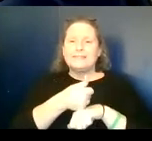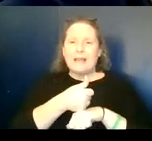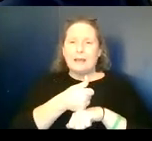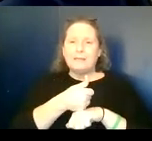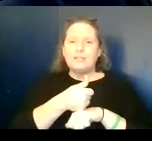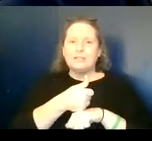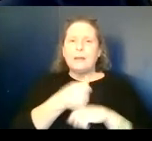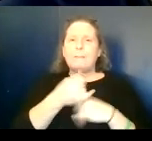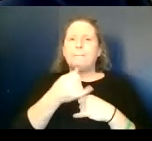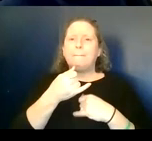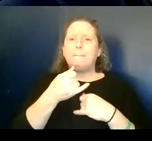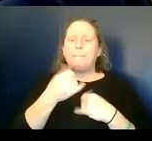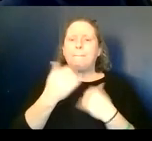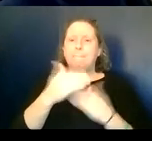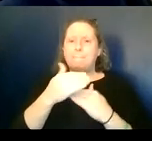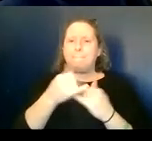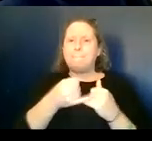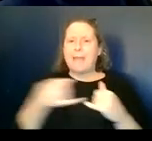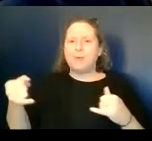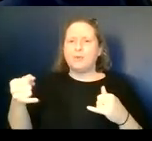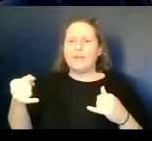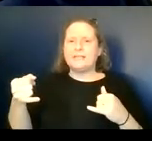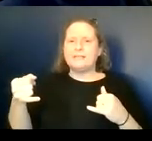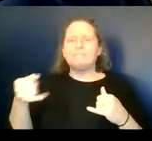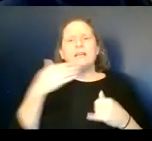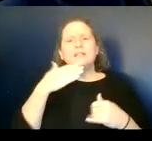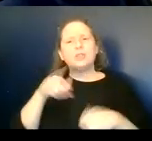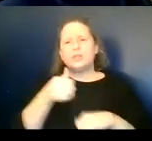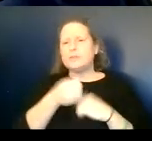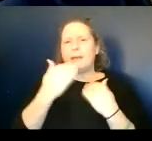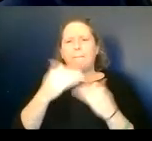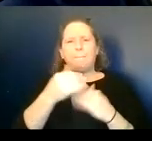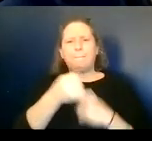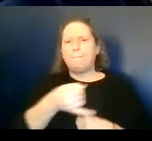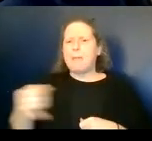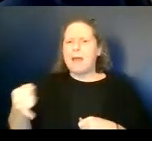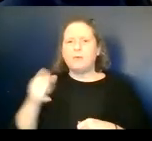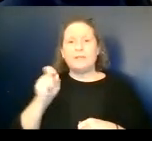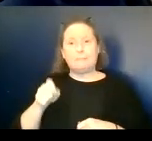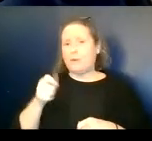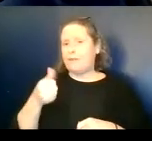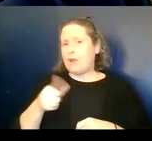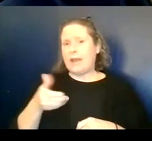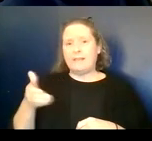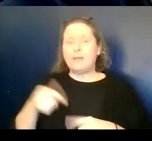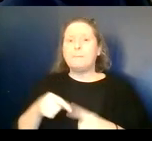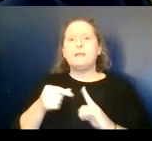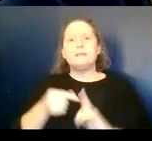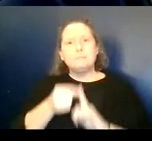boundaries. It's good to set boundaries, period, in anything, but especially in healthy relationships